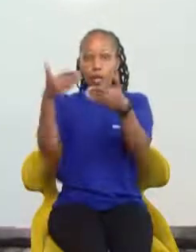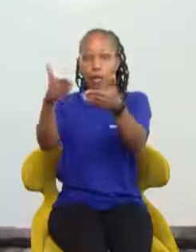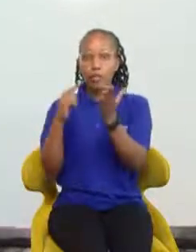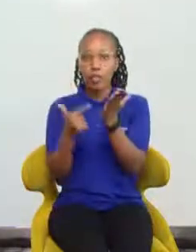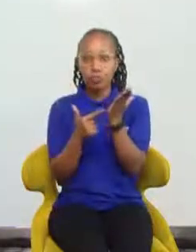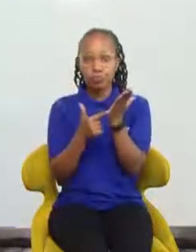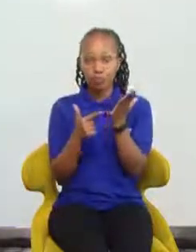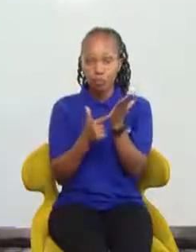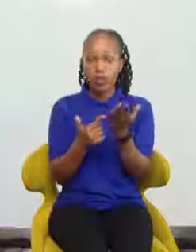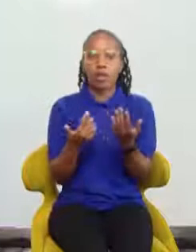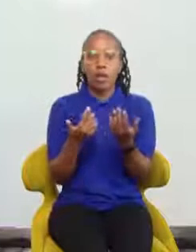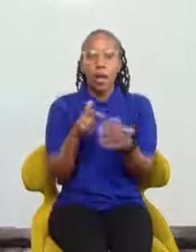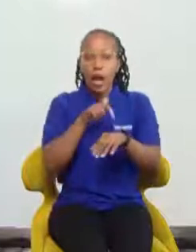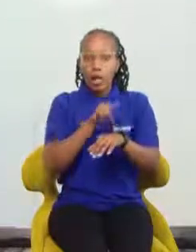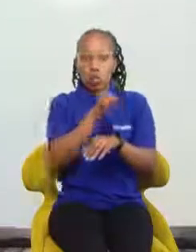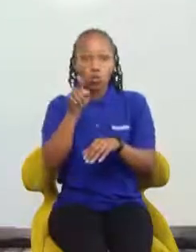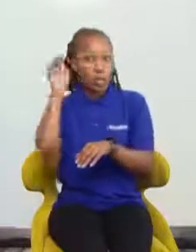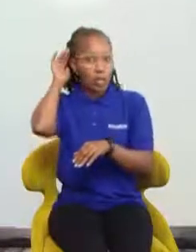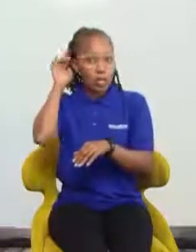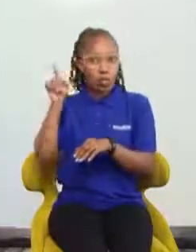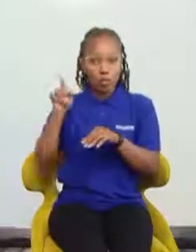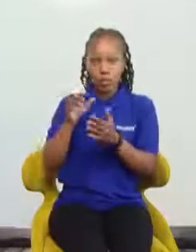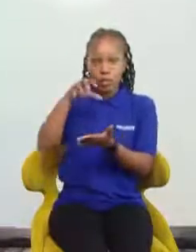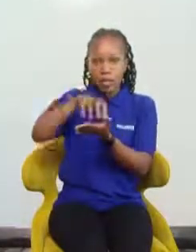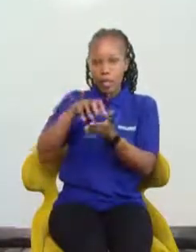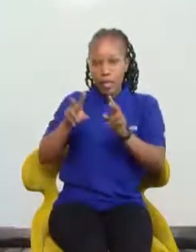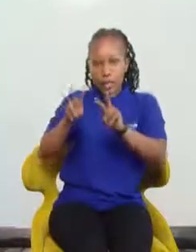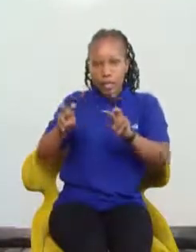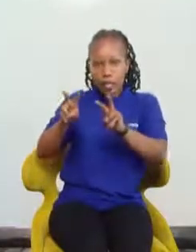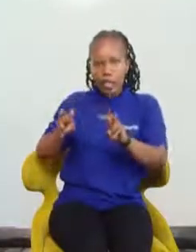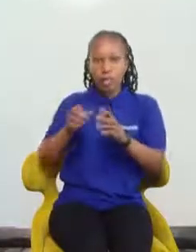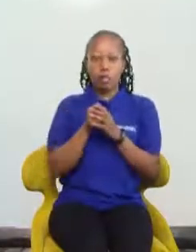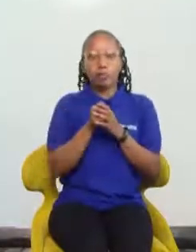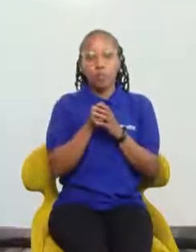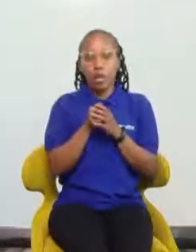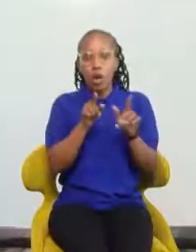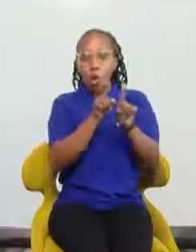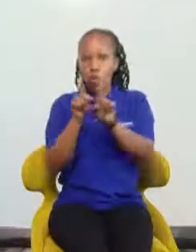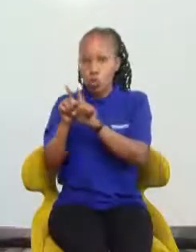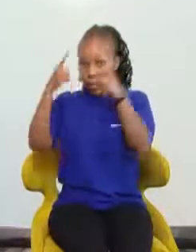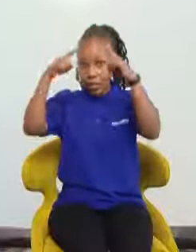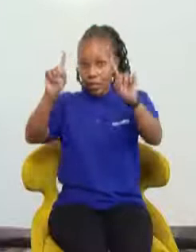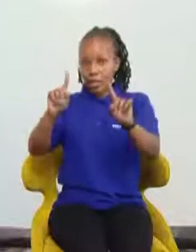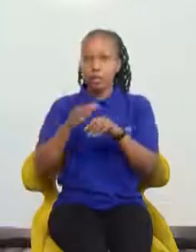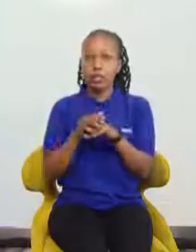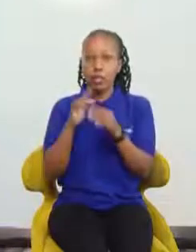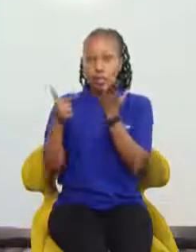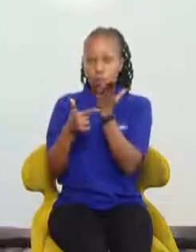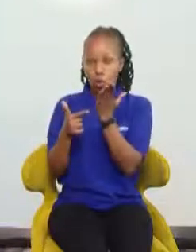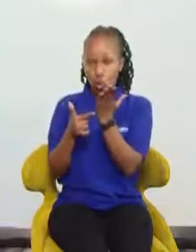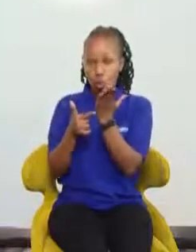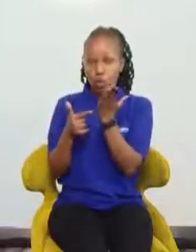as you listen to these case studies of individuals with their successes around technology, you also may hear some of their